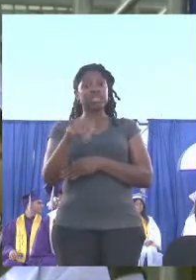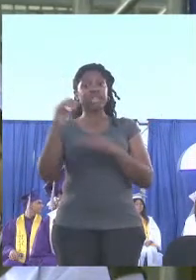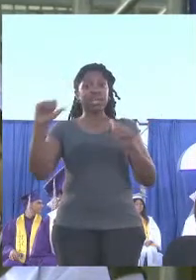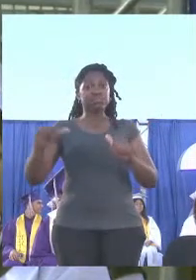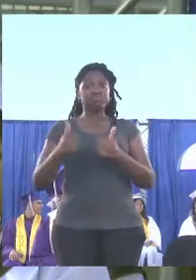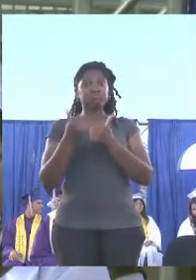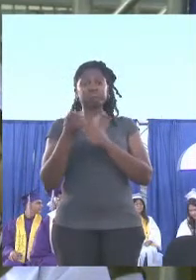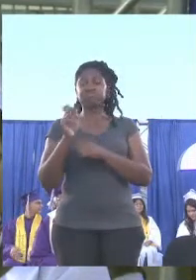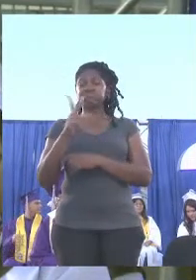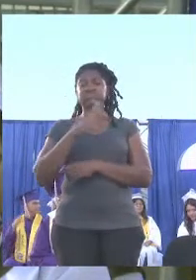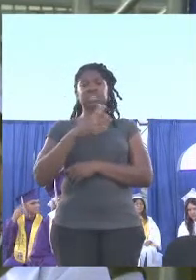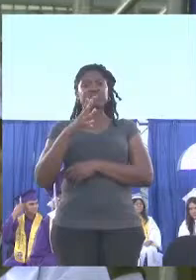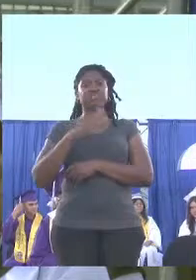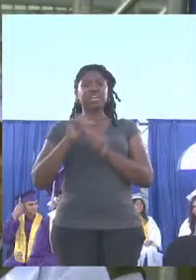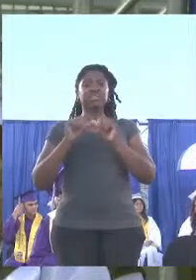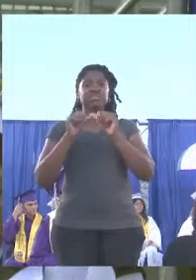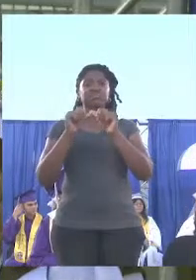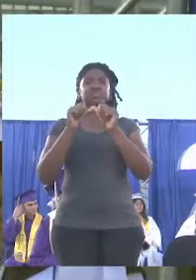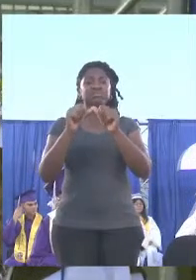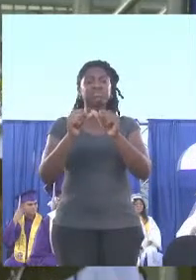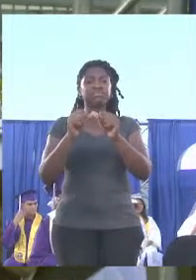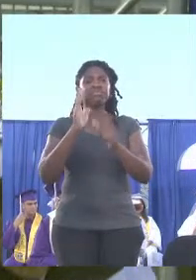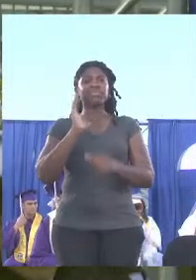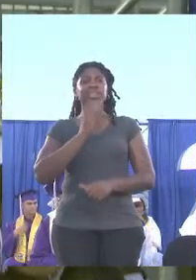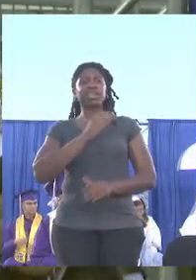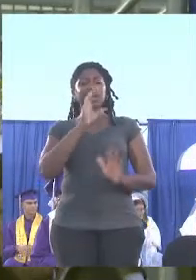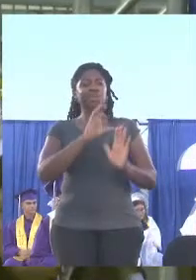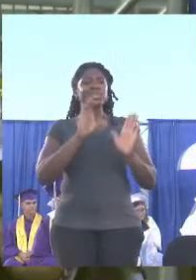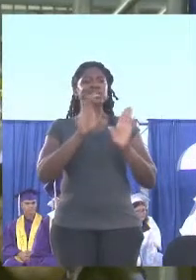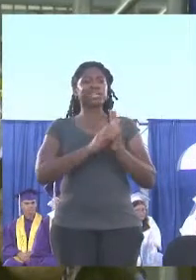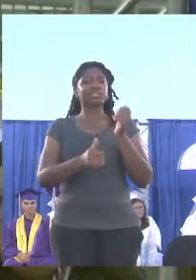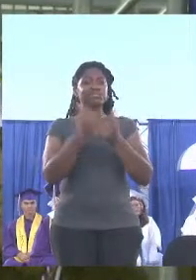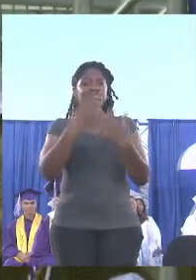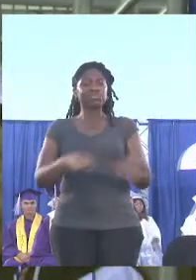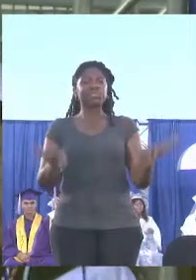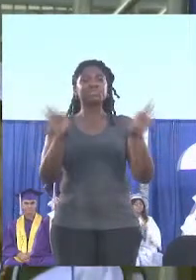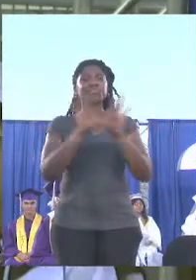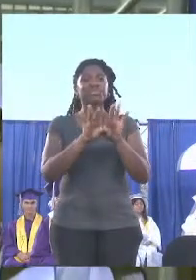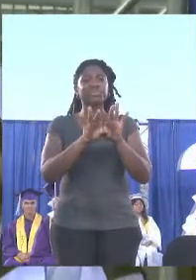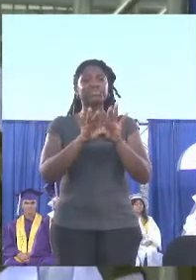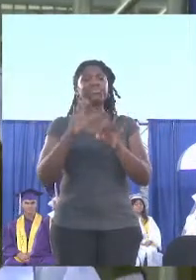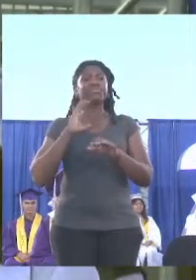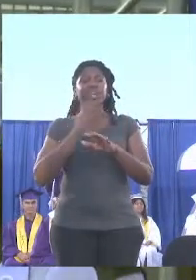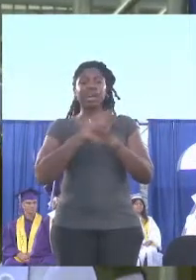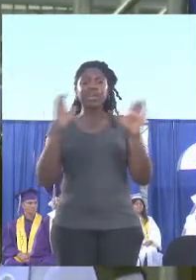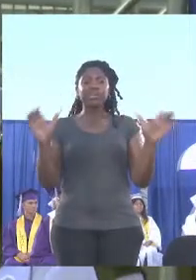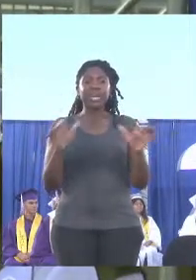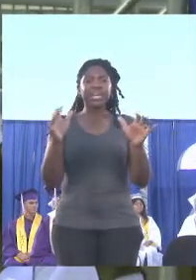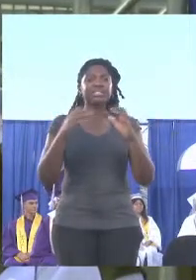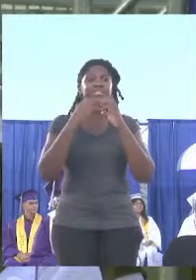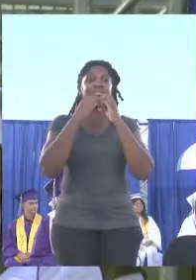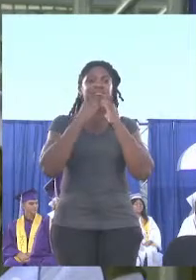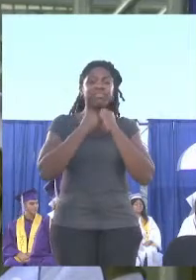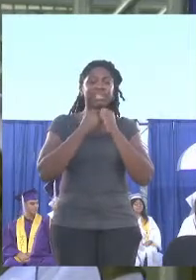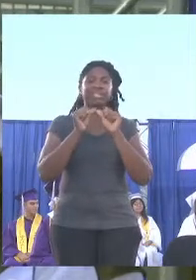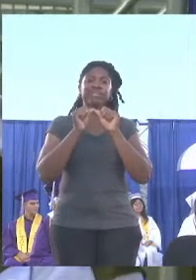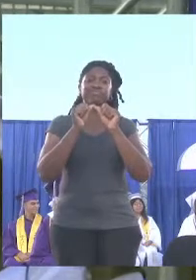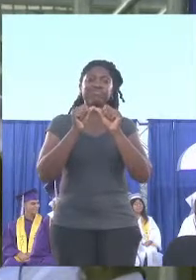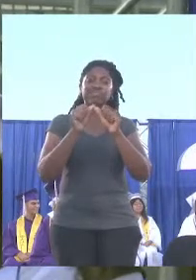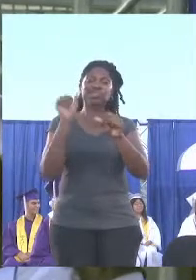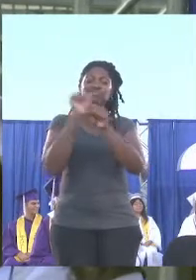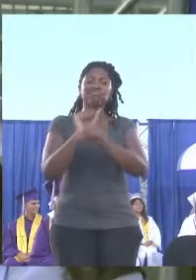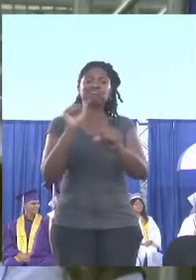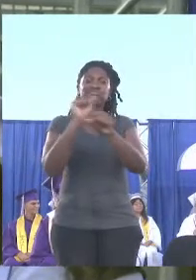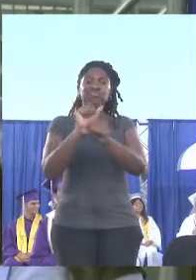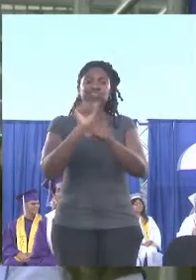or resilience, but by the character we exhibit along the way. It is through our actions, compassions, and unwavering dedication that we can truly